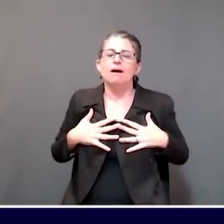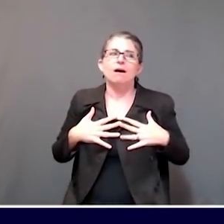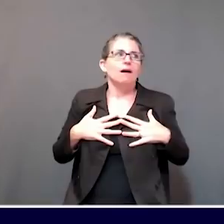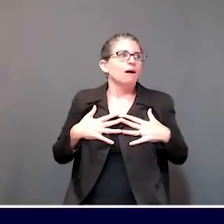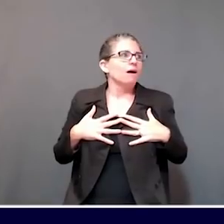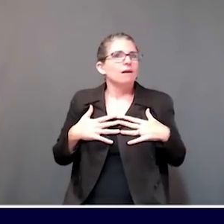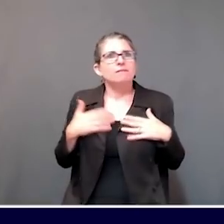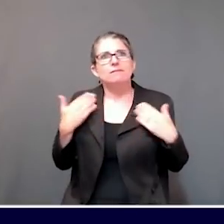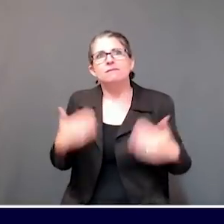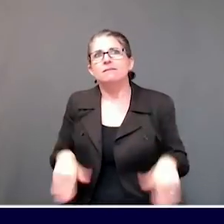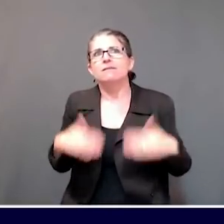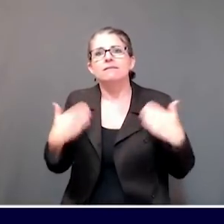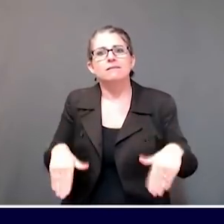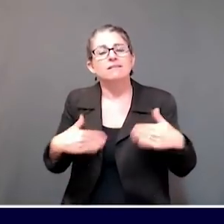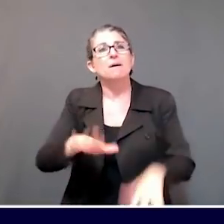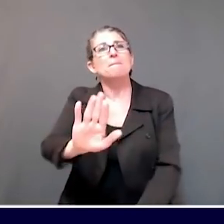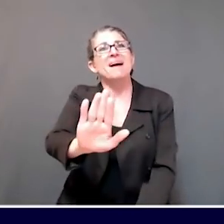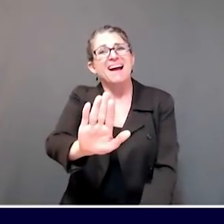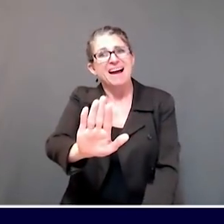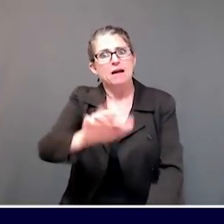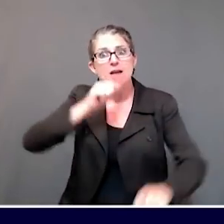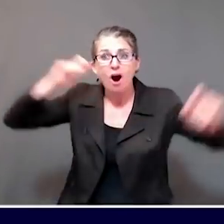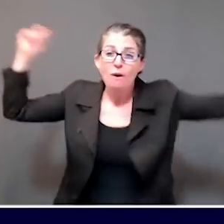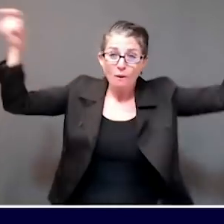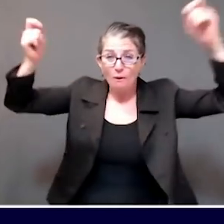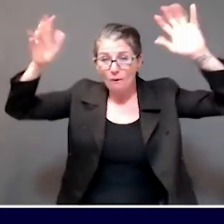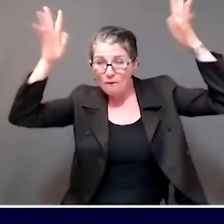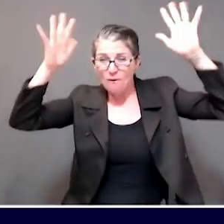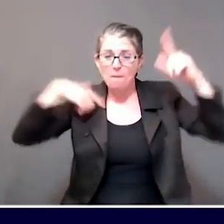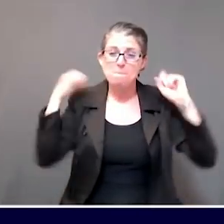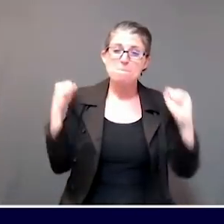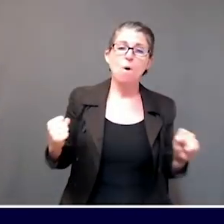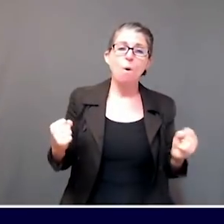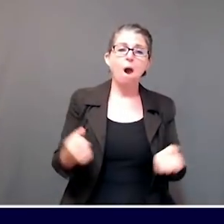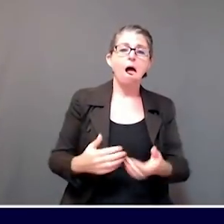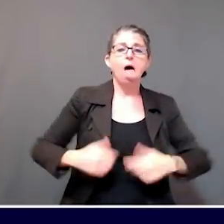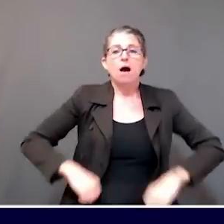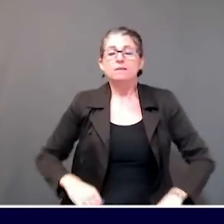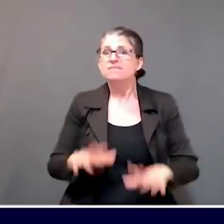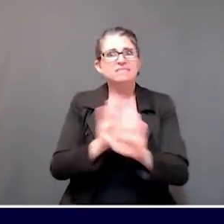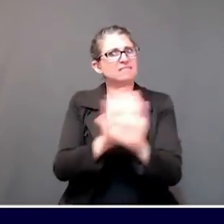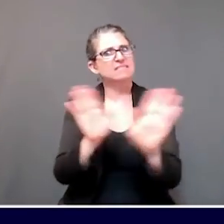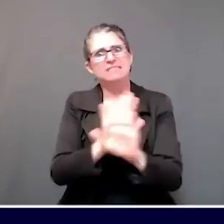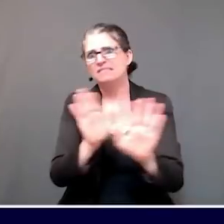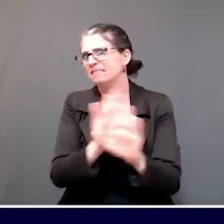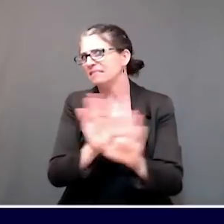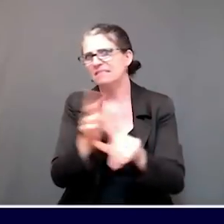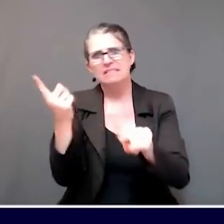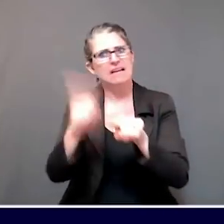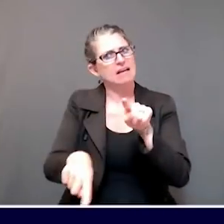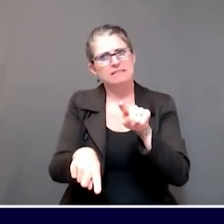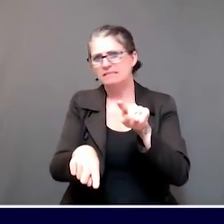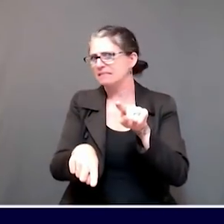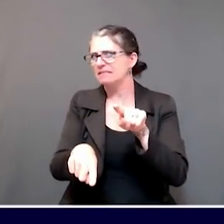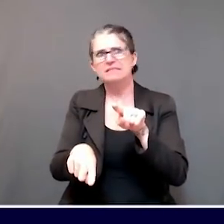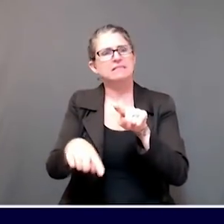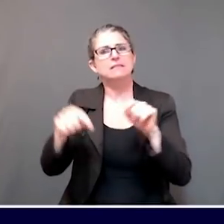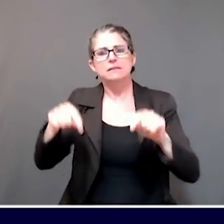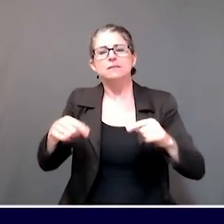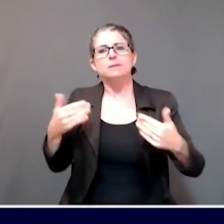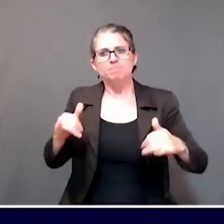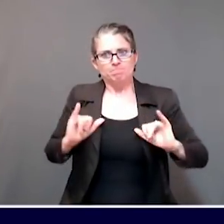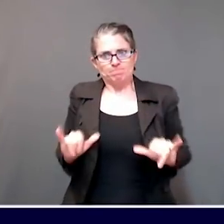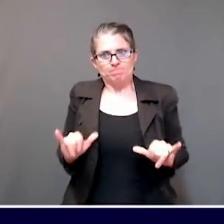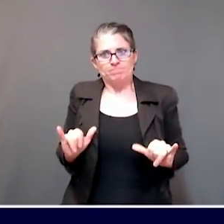As much as we'd like to think that things are over, we know they're not over. This is a virus that stays and stays